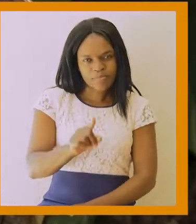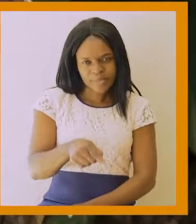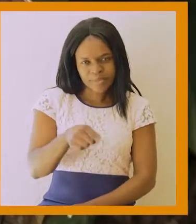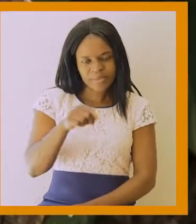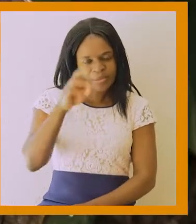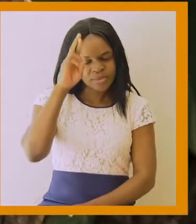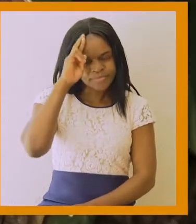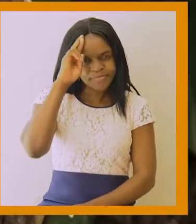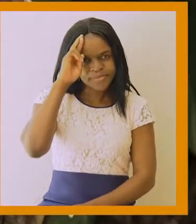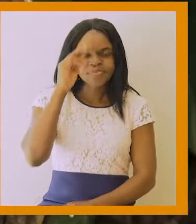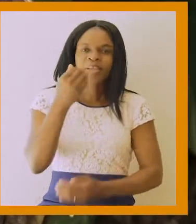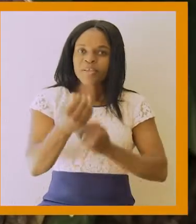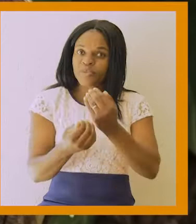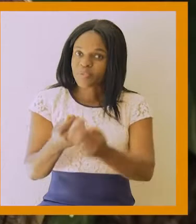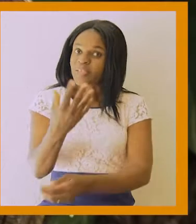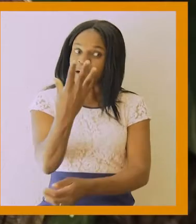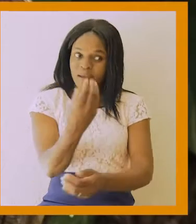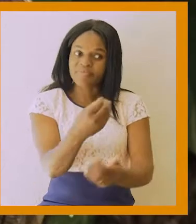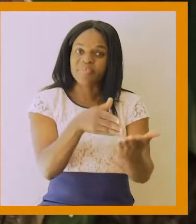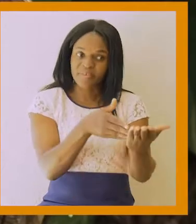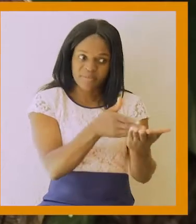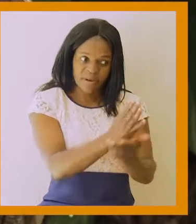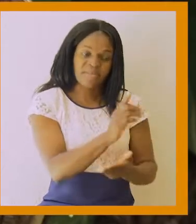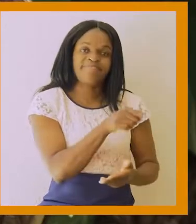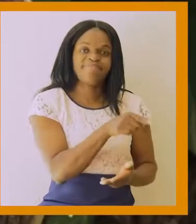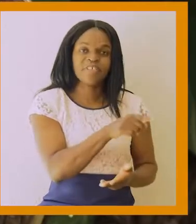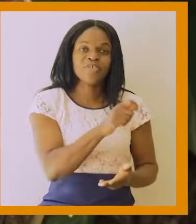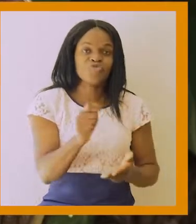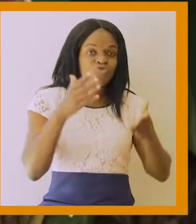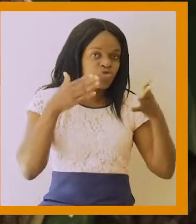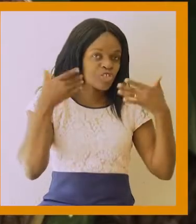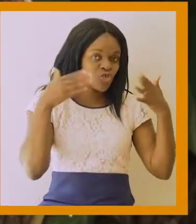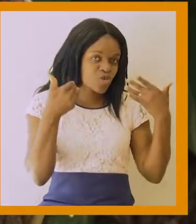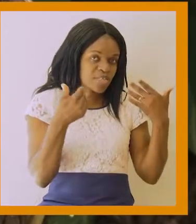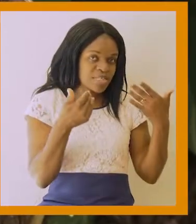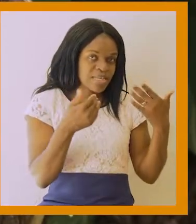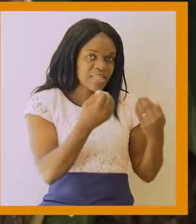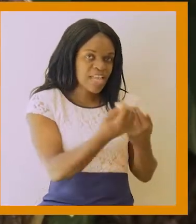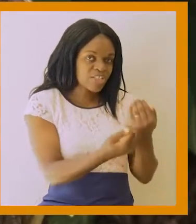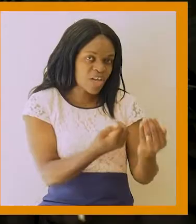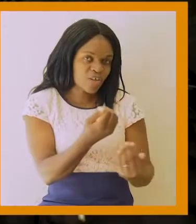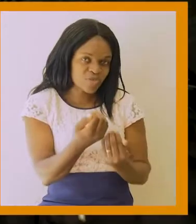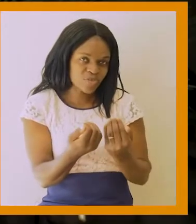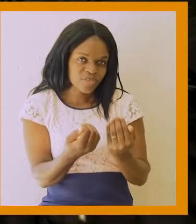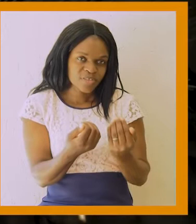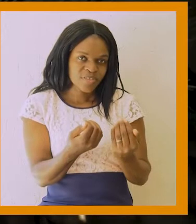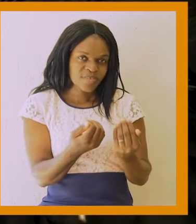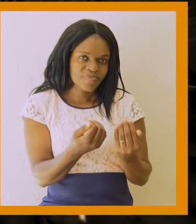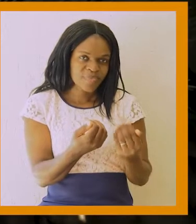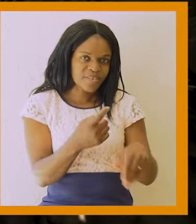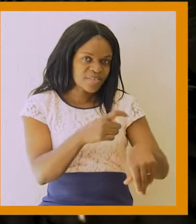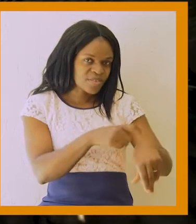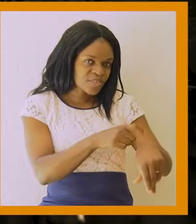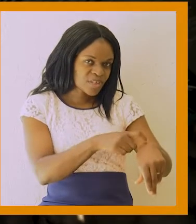should be mindful that children, they have their right to enjoy childhood and never